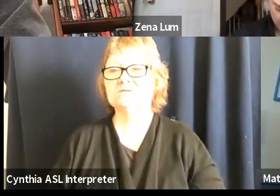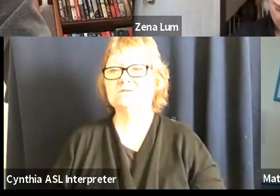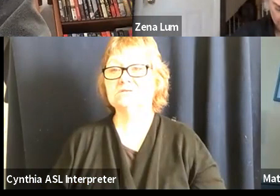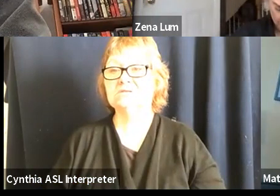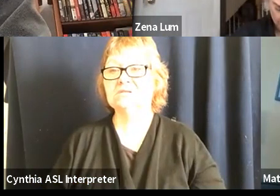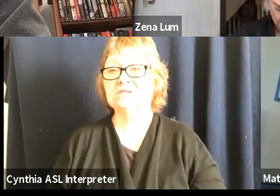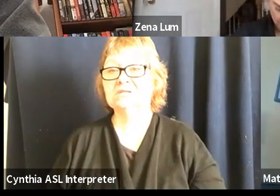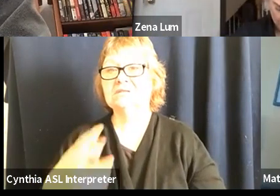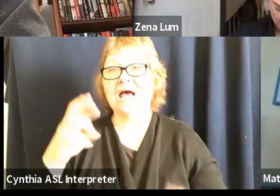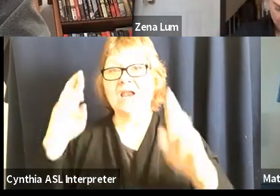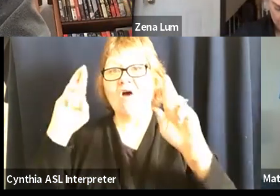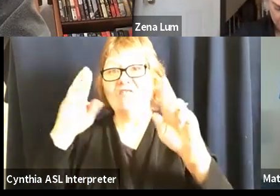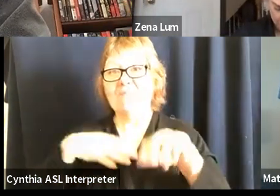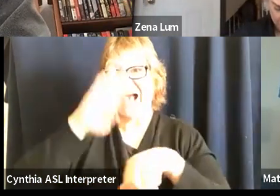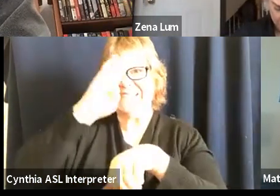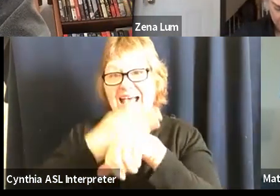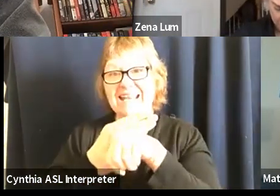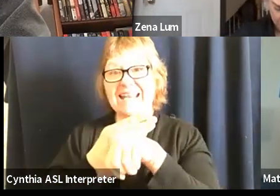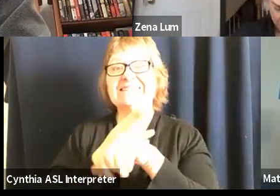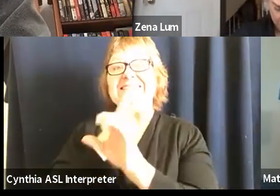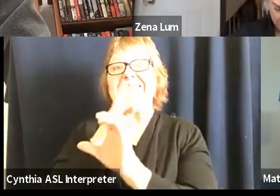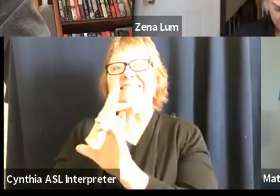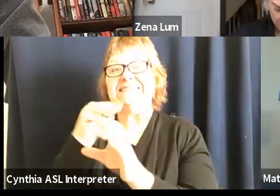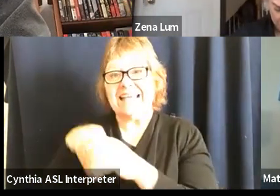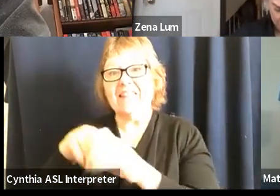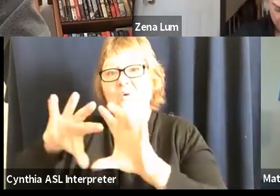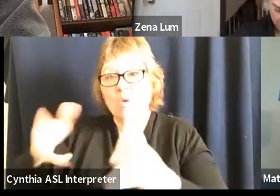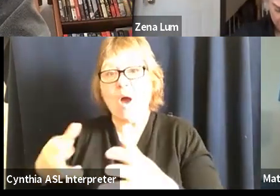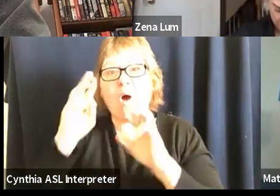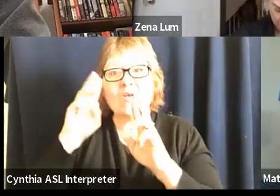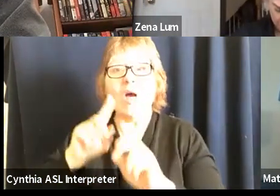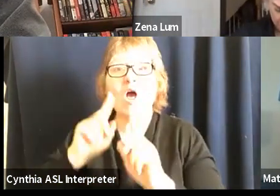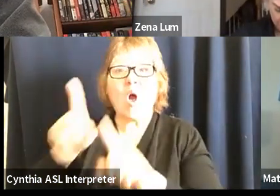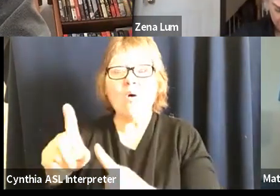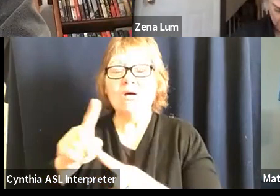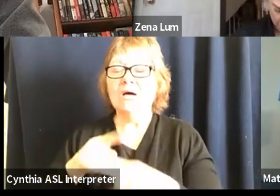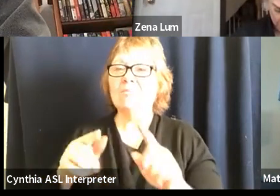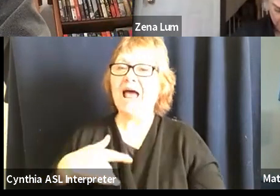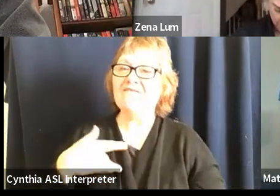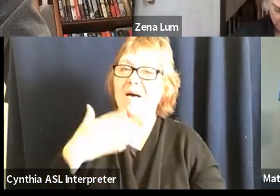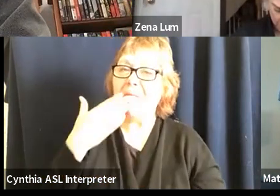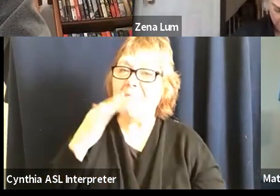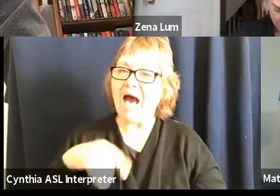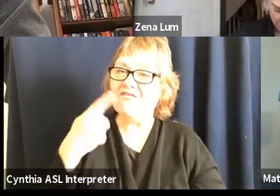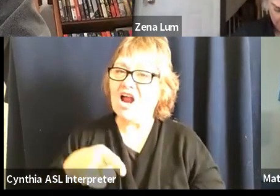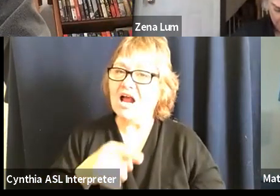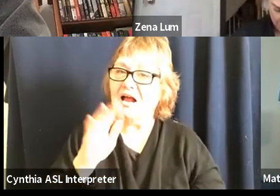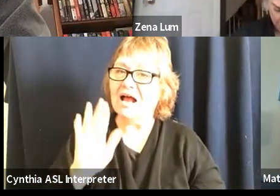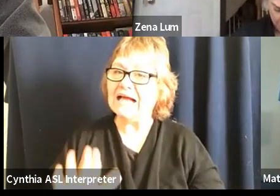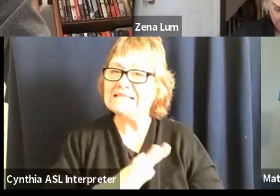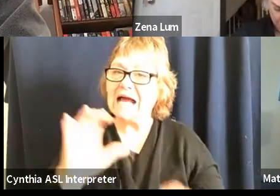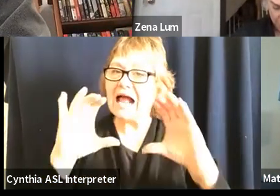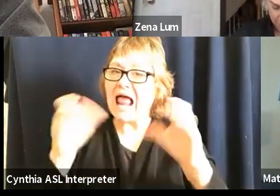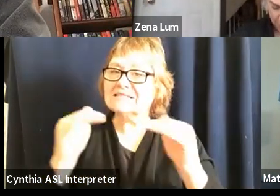And hopefully my son is in the pool for this year. Hopefully he'll get to go there. But I feel so bad for his classmates this year. They've had such